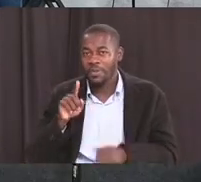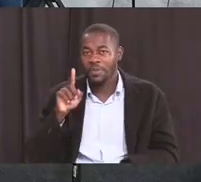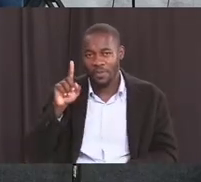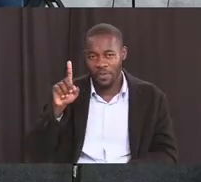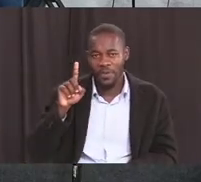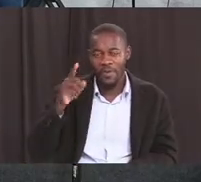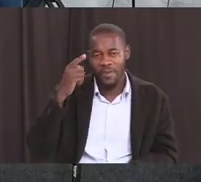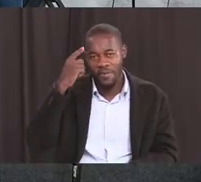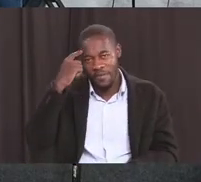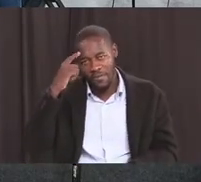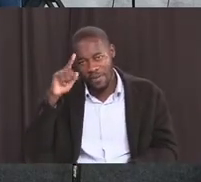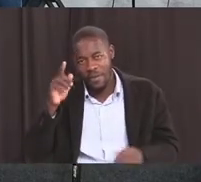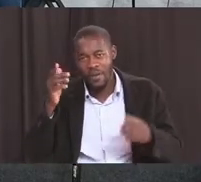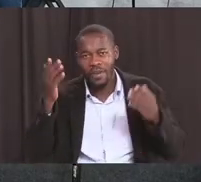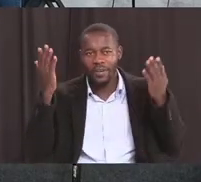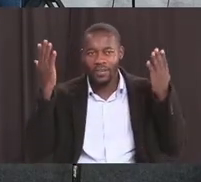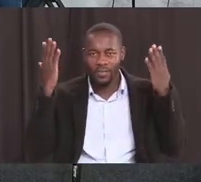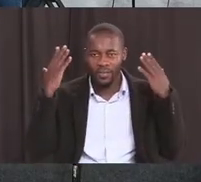eternity.